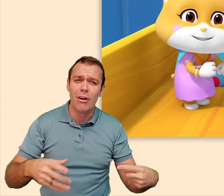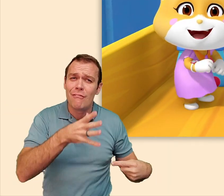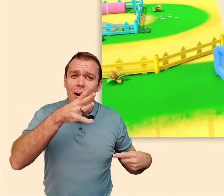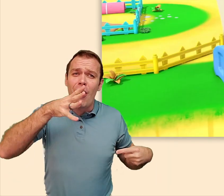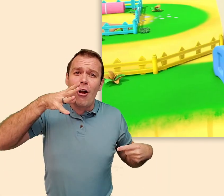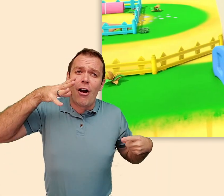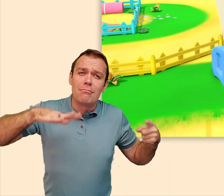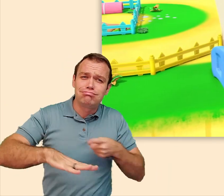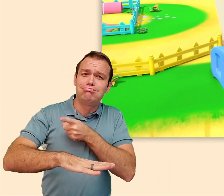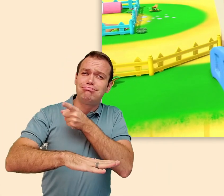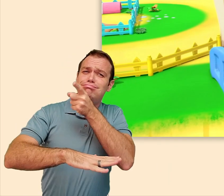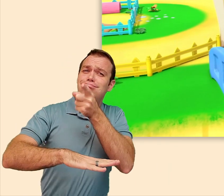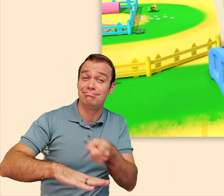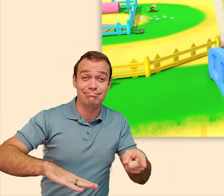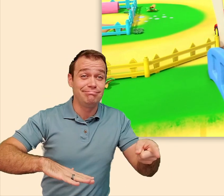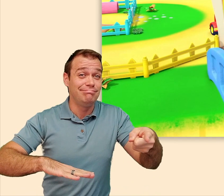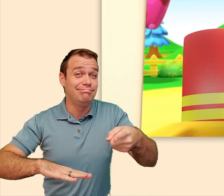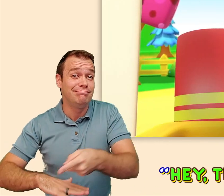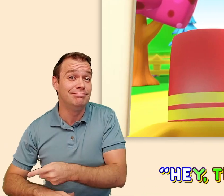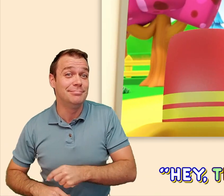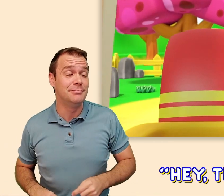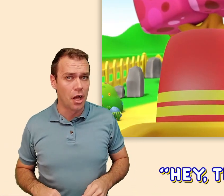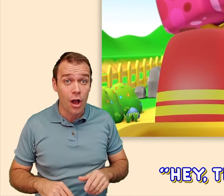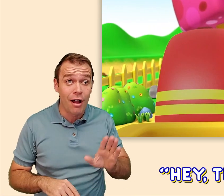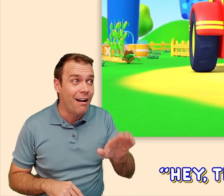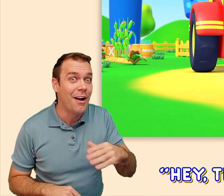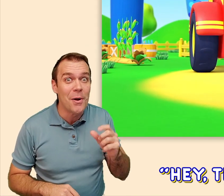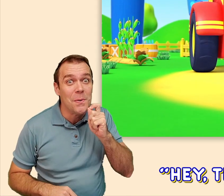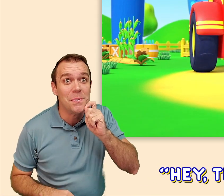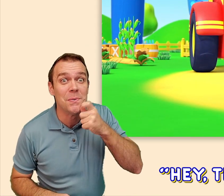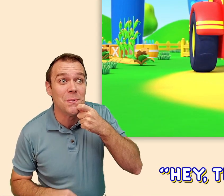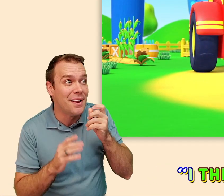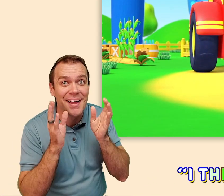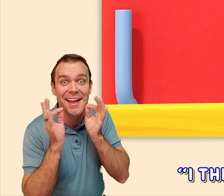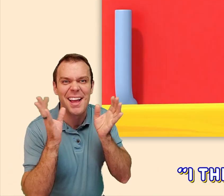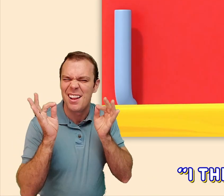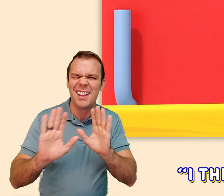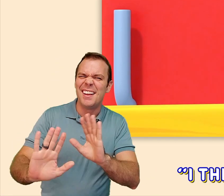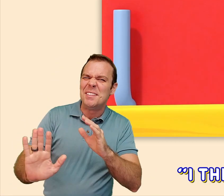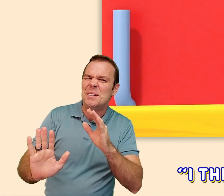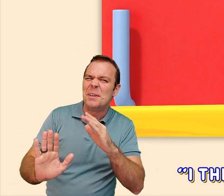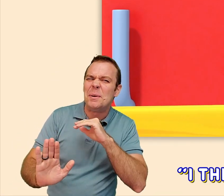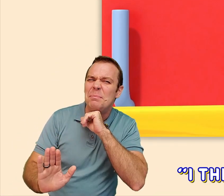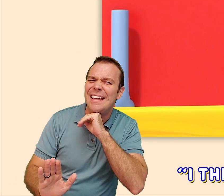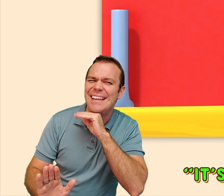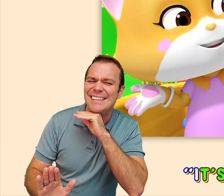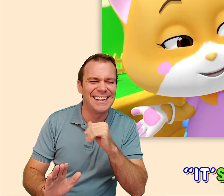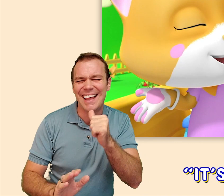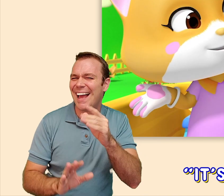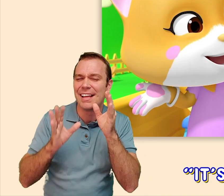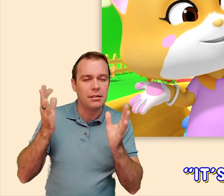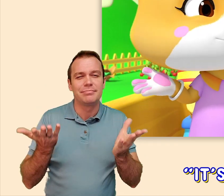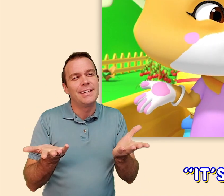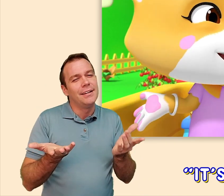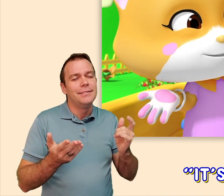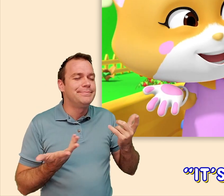round, all around the farm. Hey, those are pretty cool cats. I think they're pigs, not cats. It's